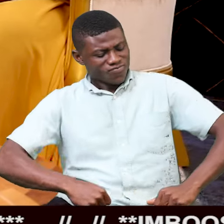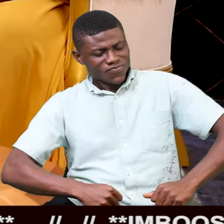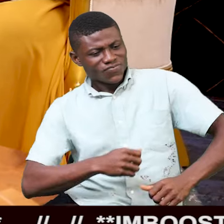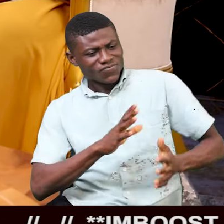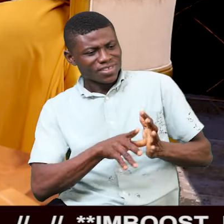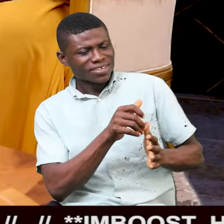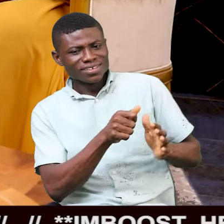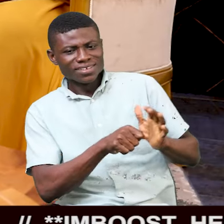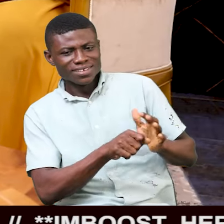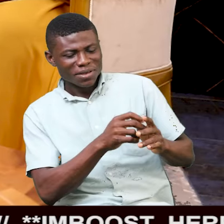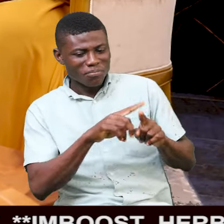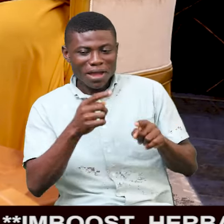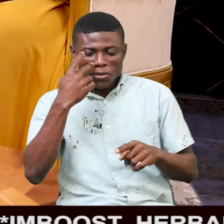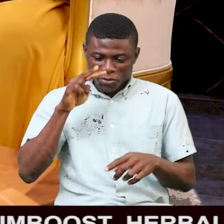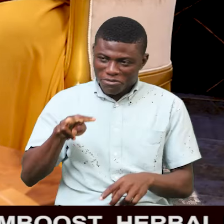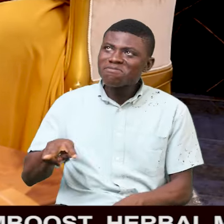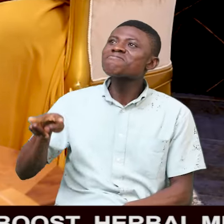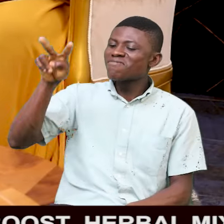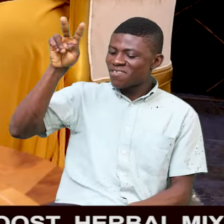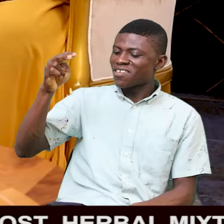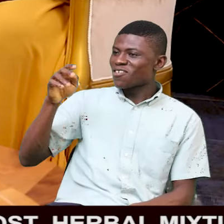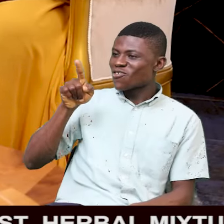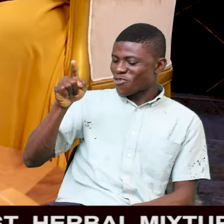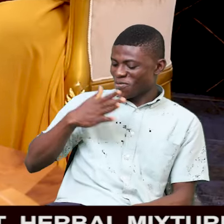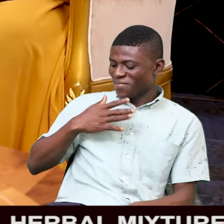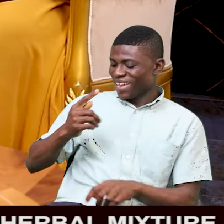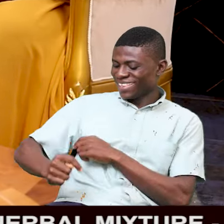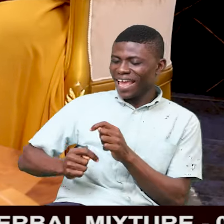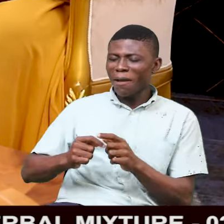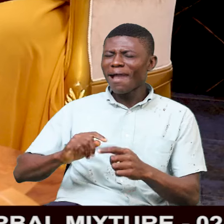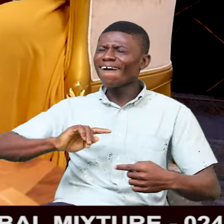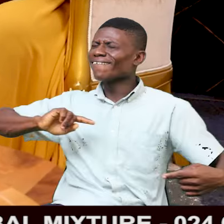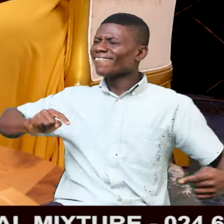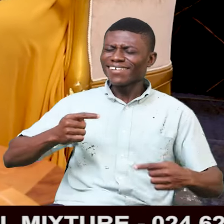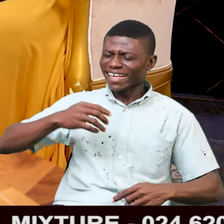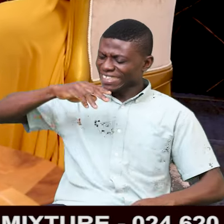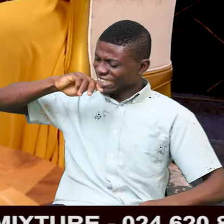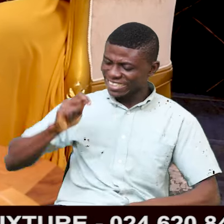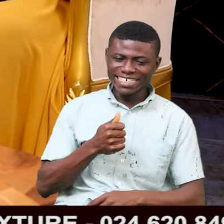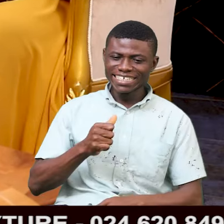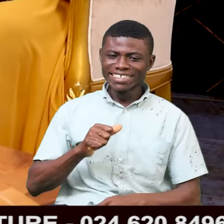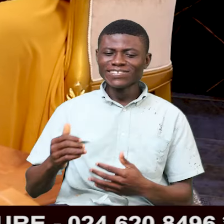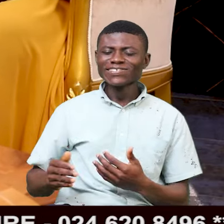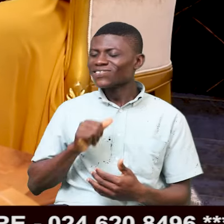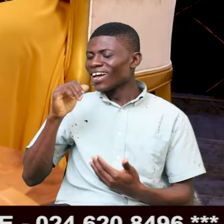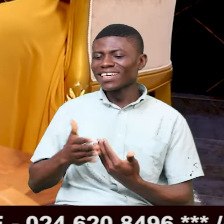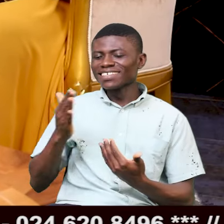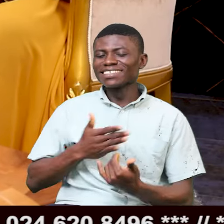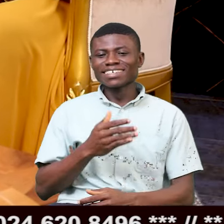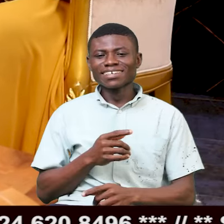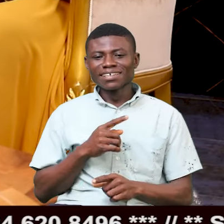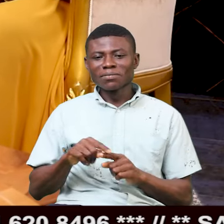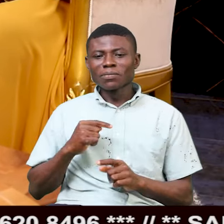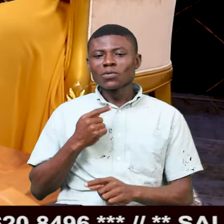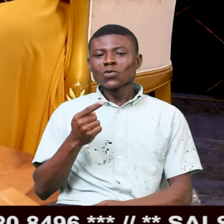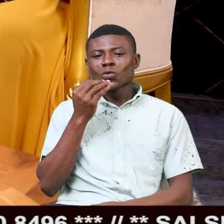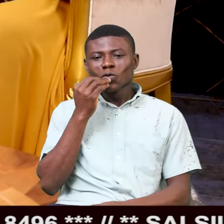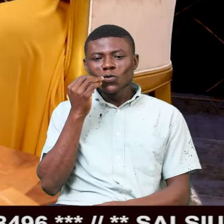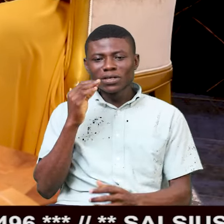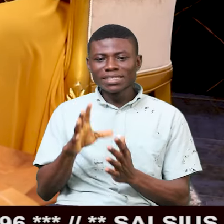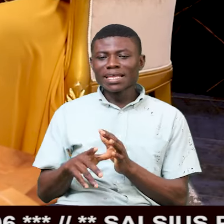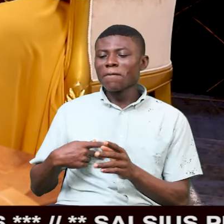Now who take care of me? Are you my type? I didn't shame me. And yeah, you see. And I'm called for you,